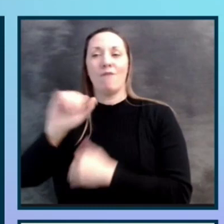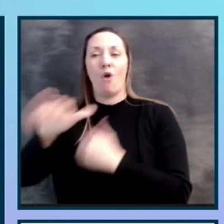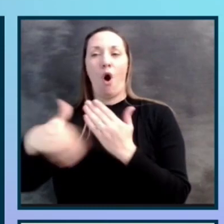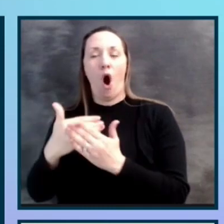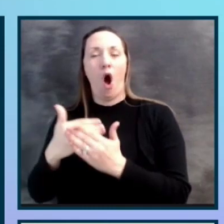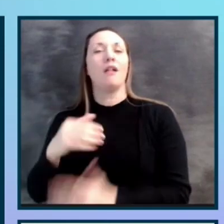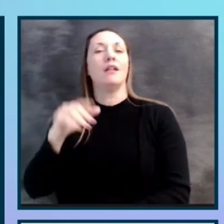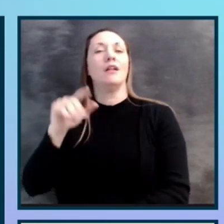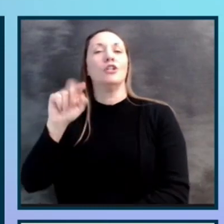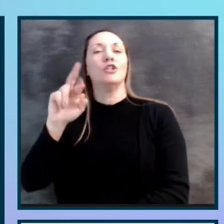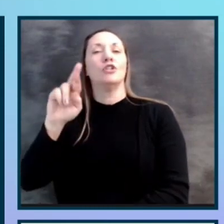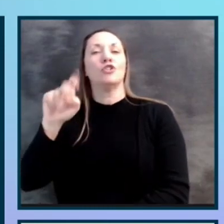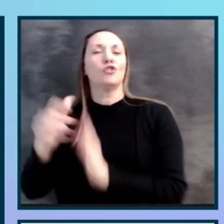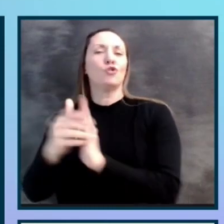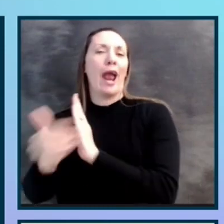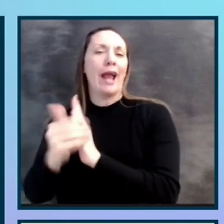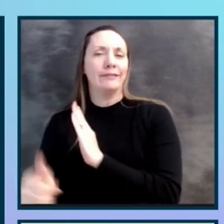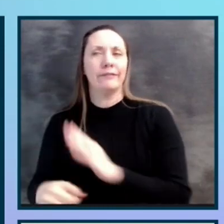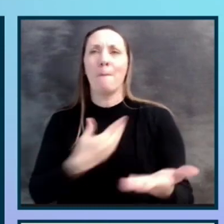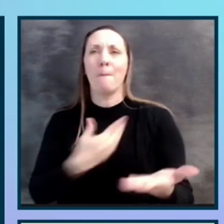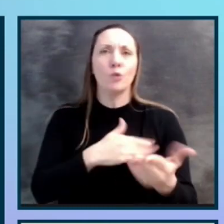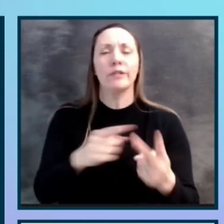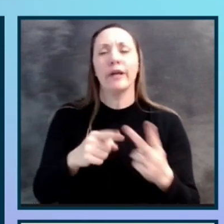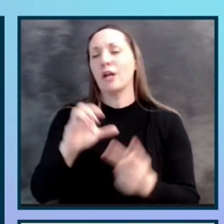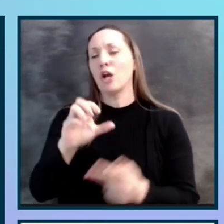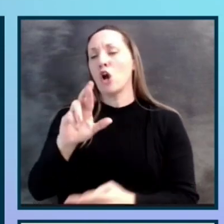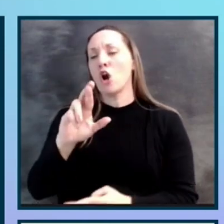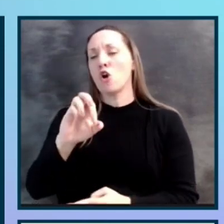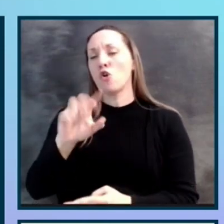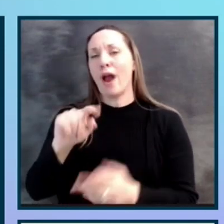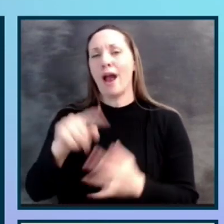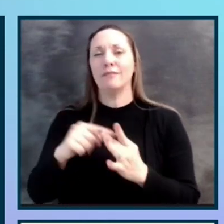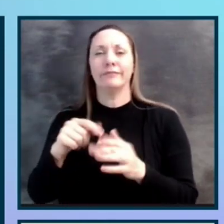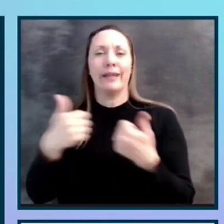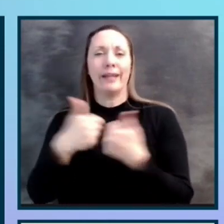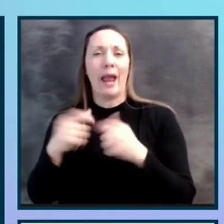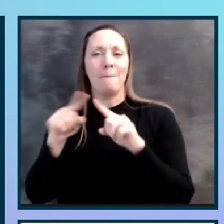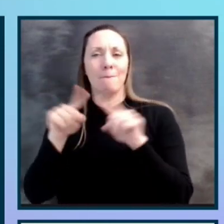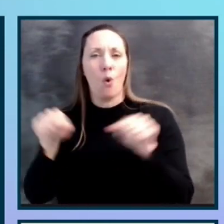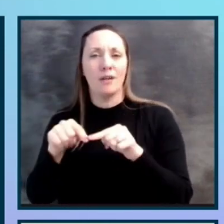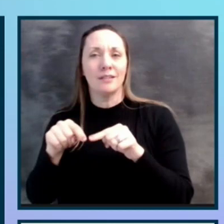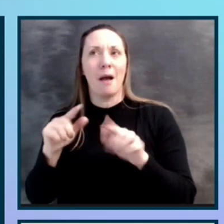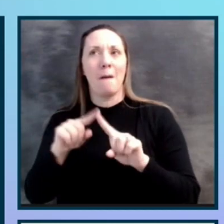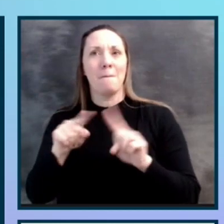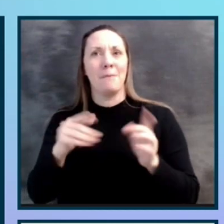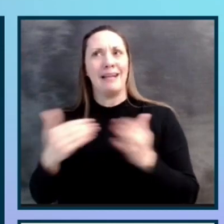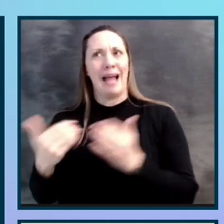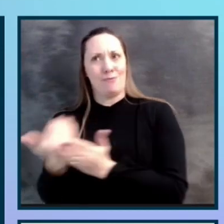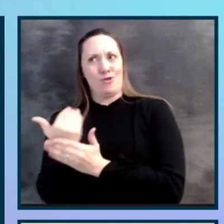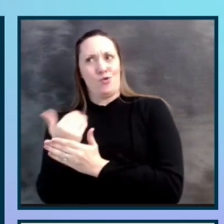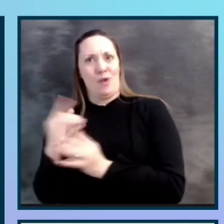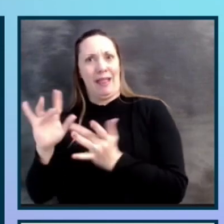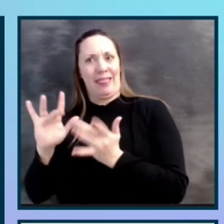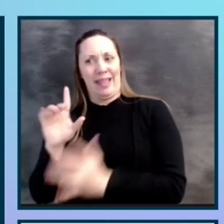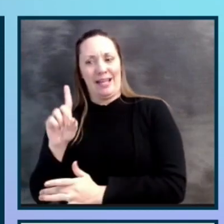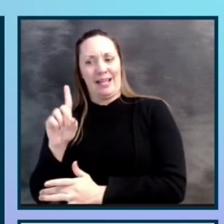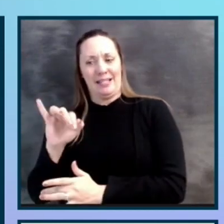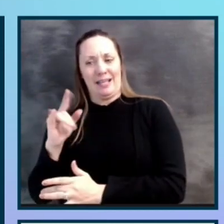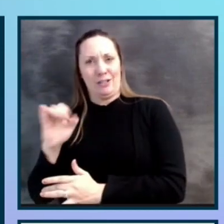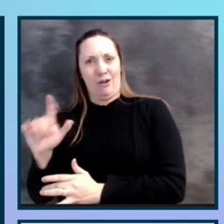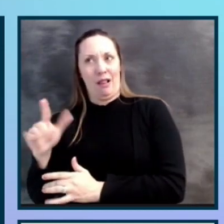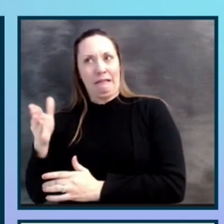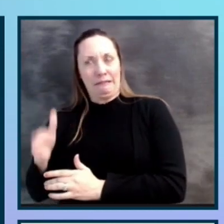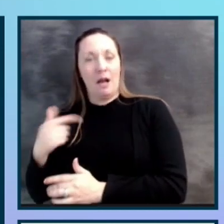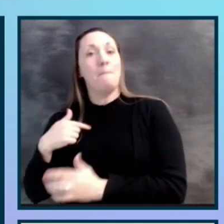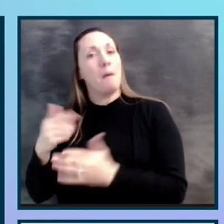music, crafting, game boards. But while I'm a noob on the digital side, my experience with accessibility as an